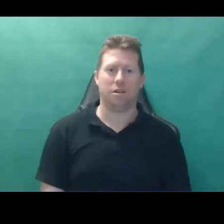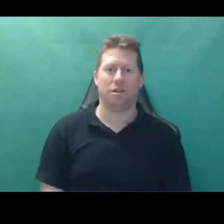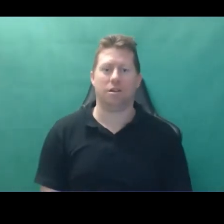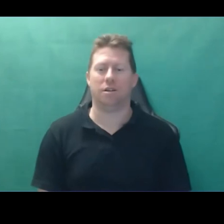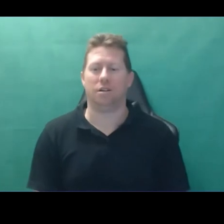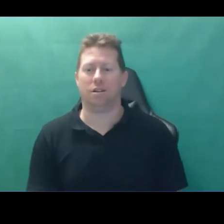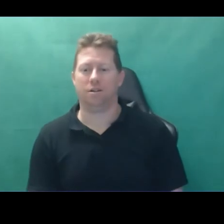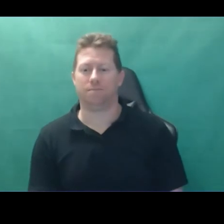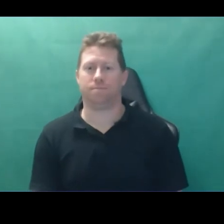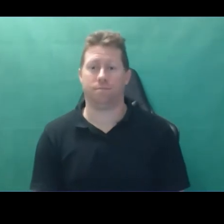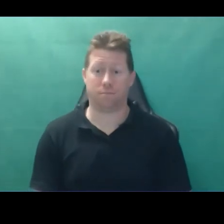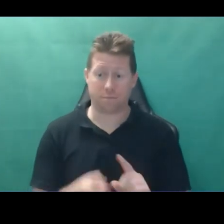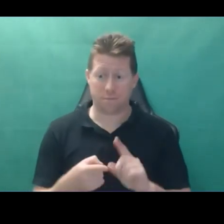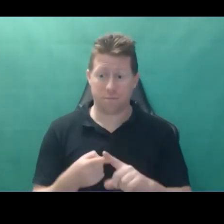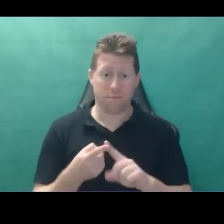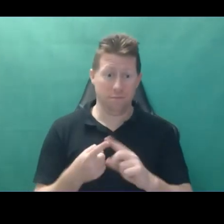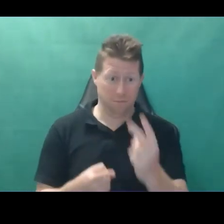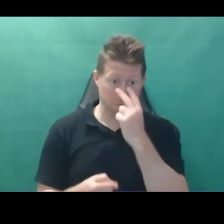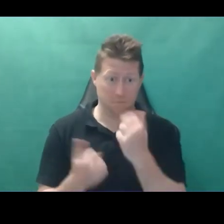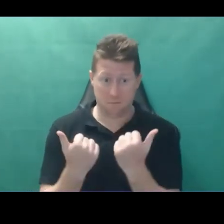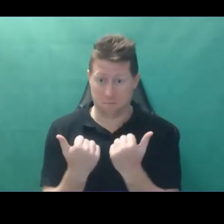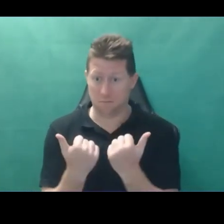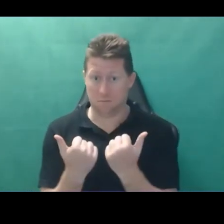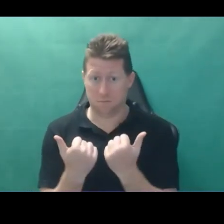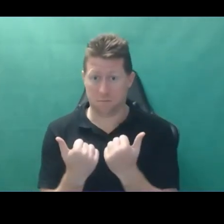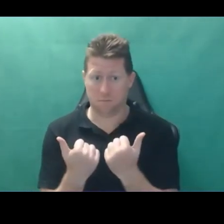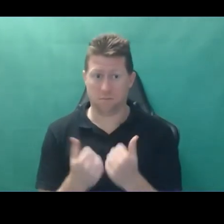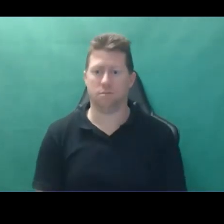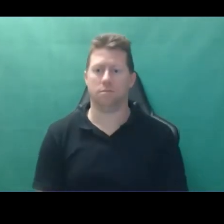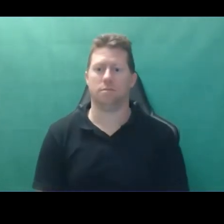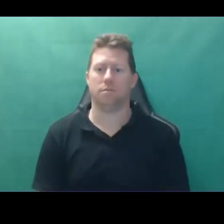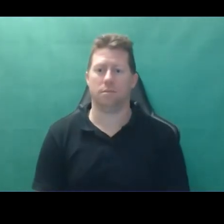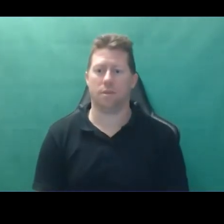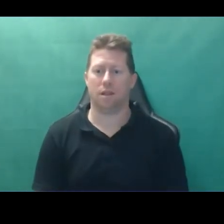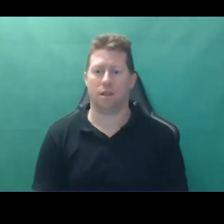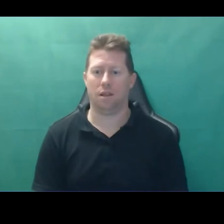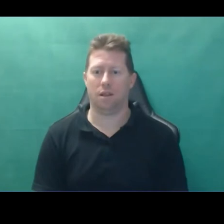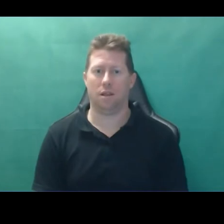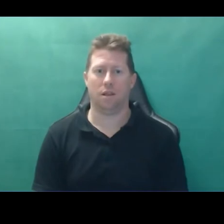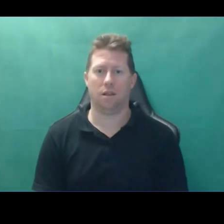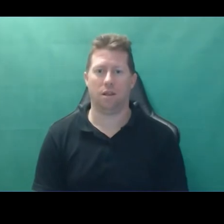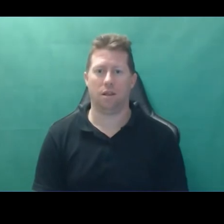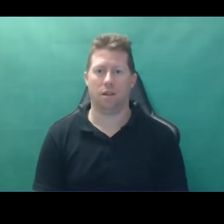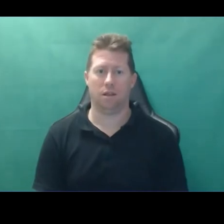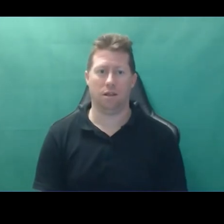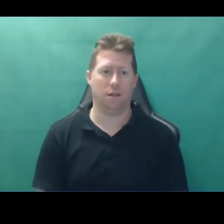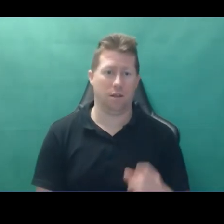can still see me. Uh, there I am not. We can see you.